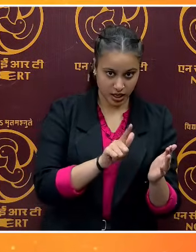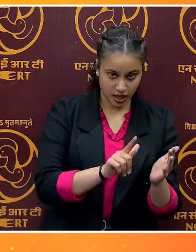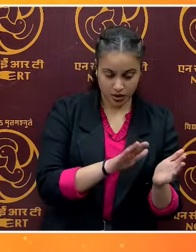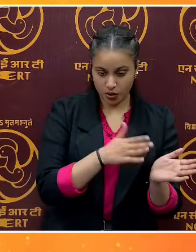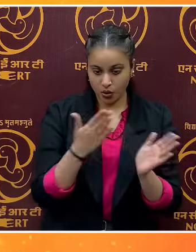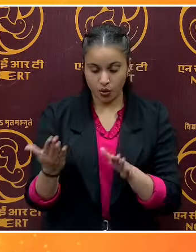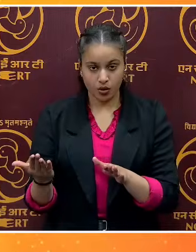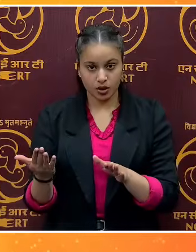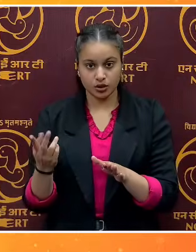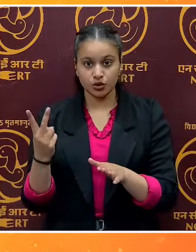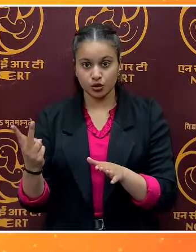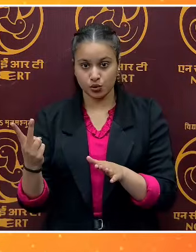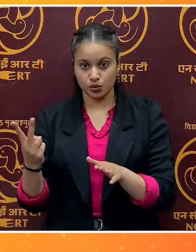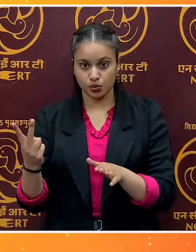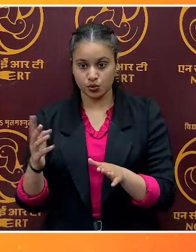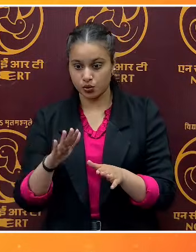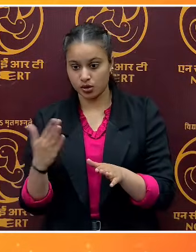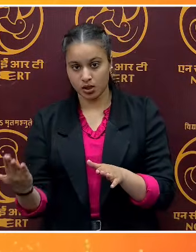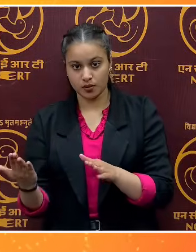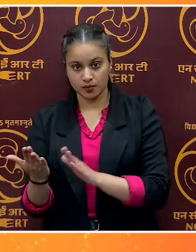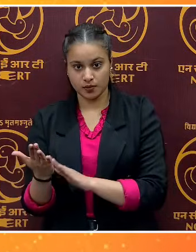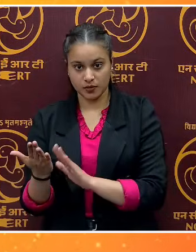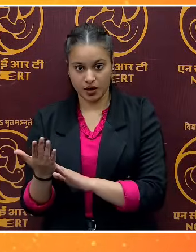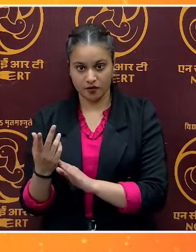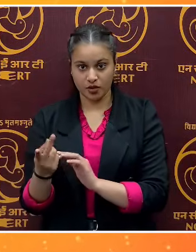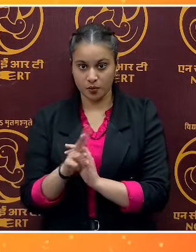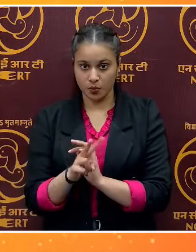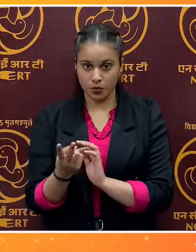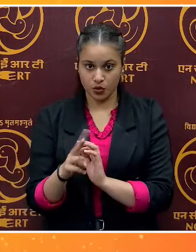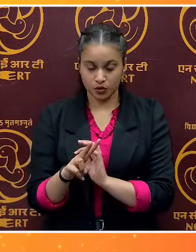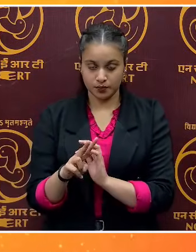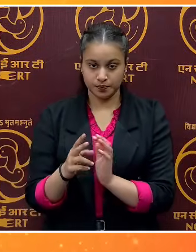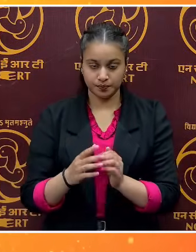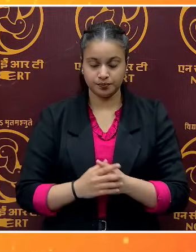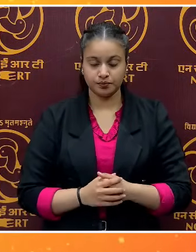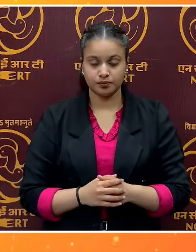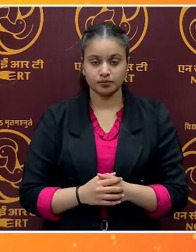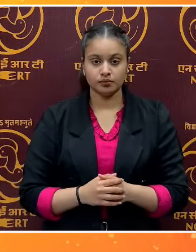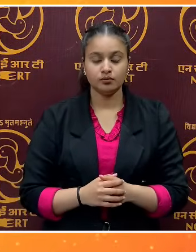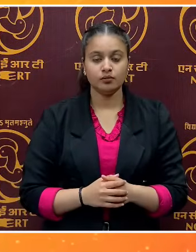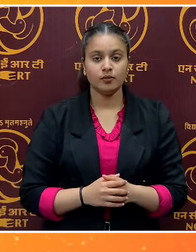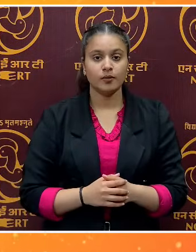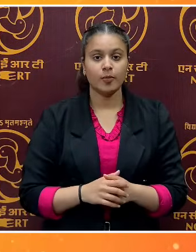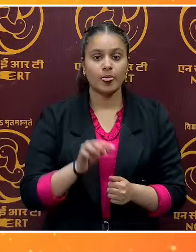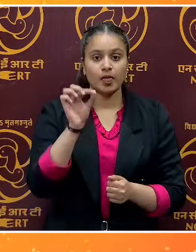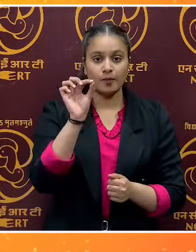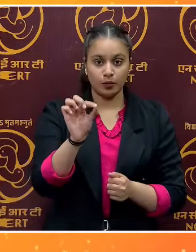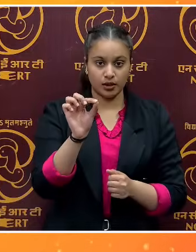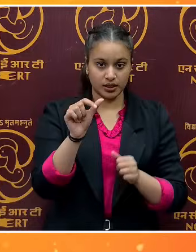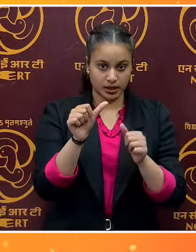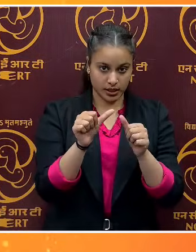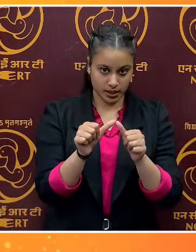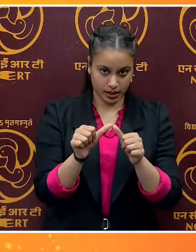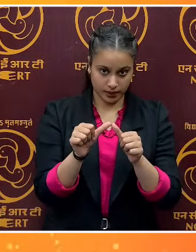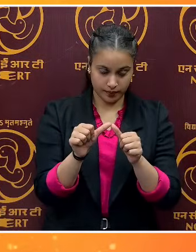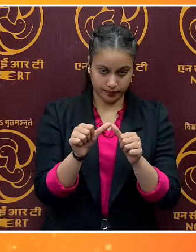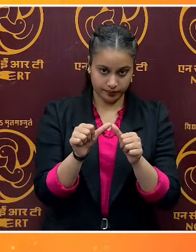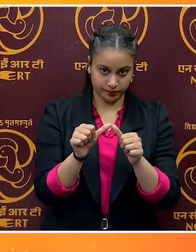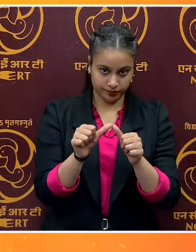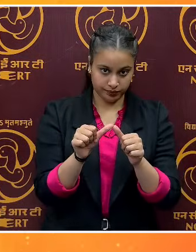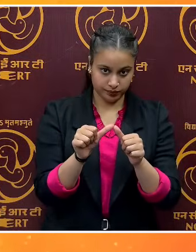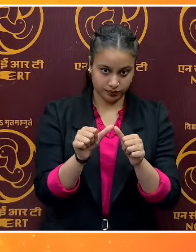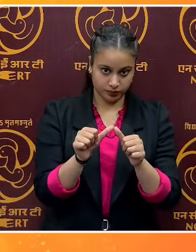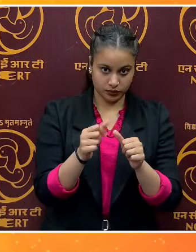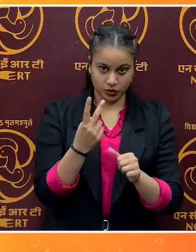2 centimeters towards the right of L. So, let me mark this point as A here at